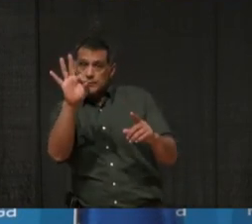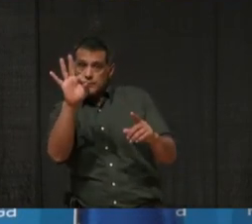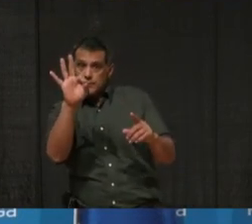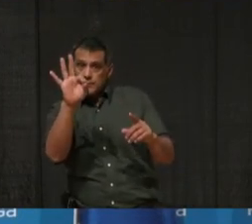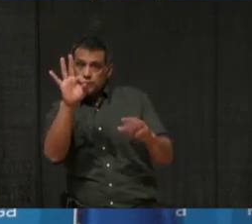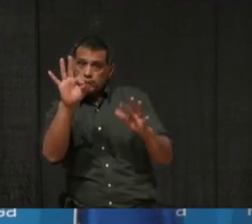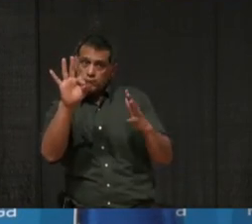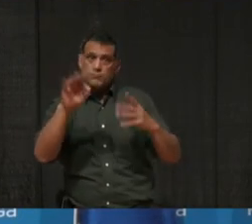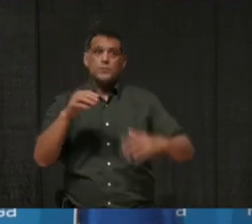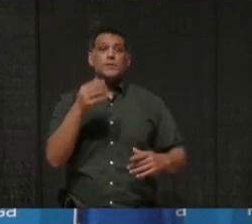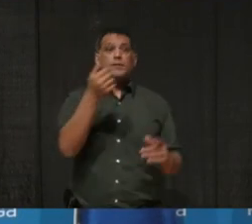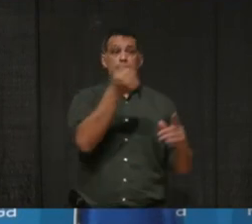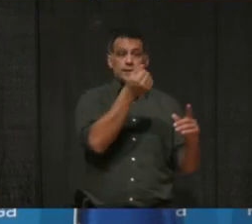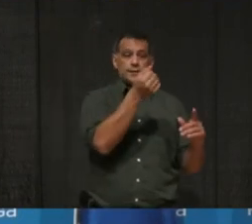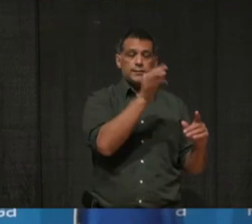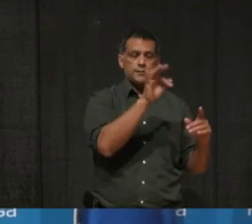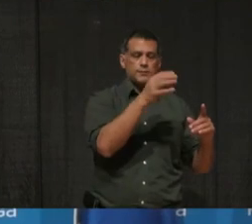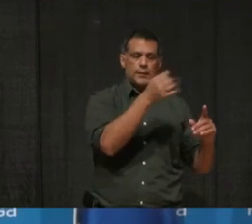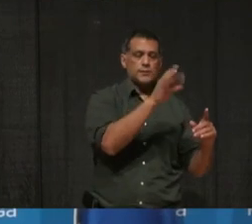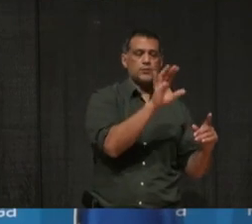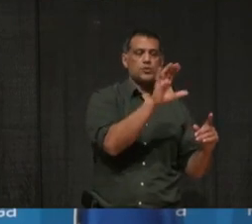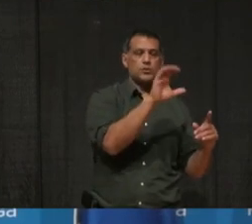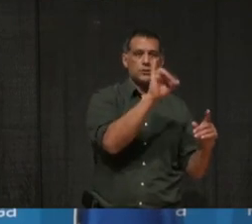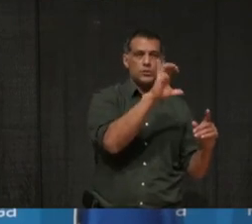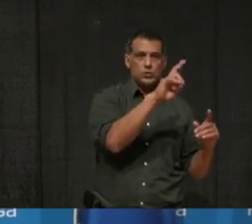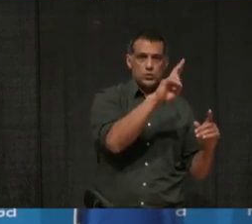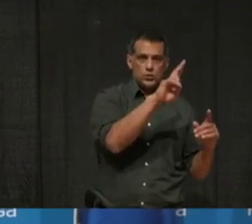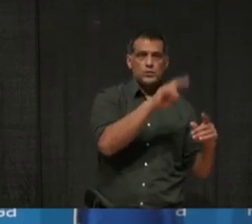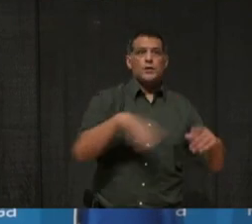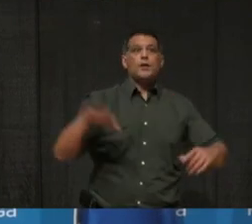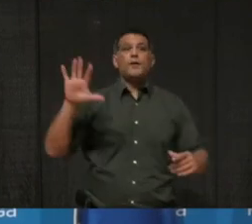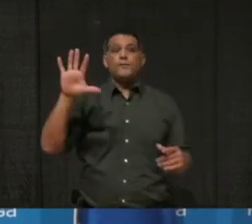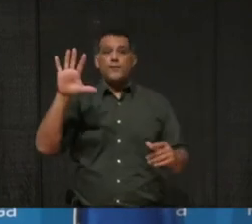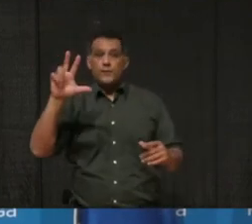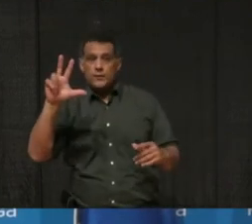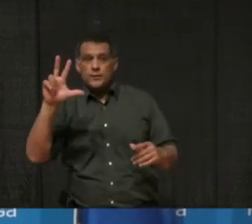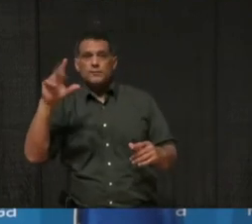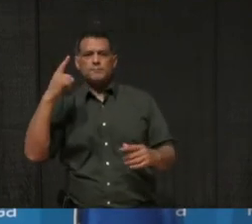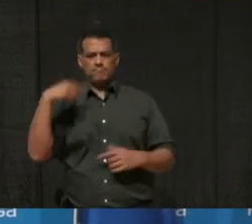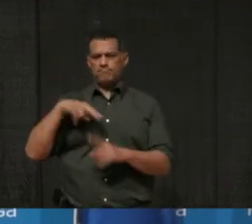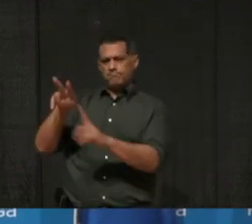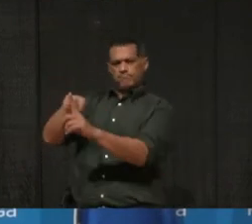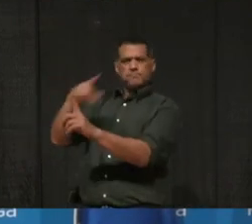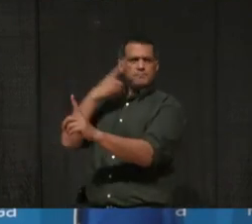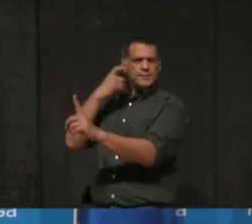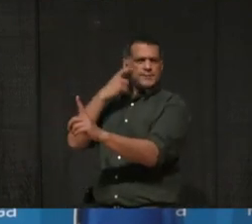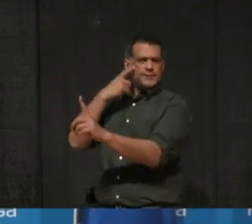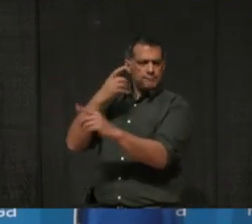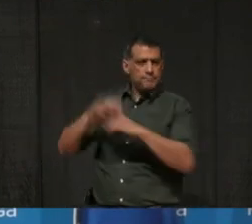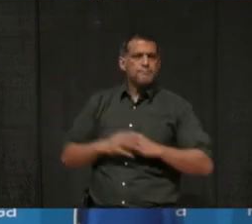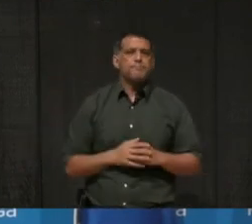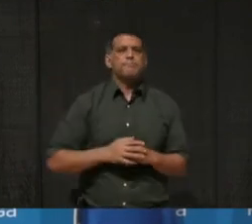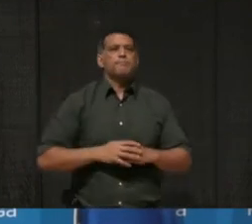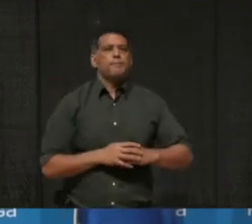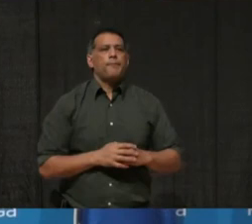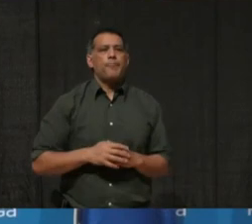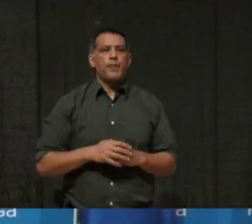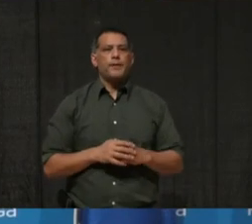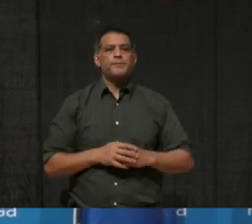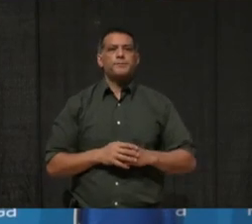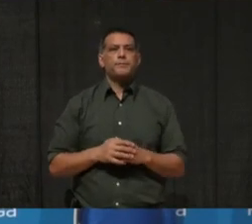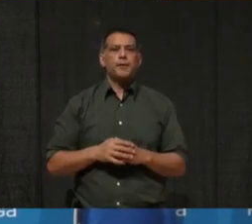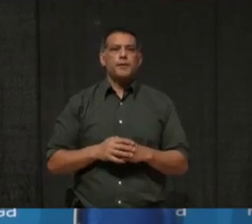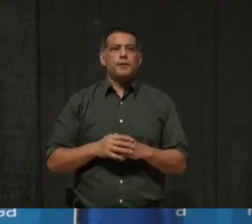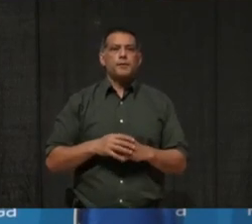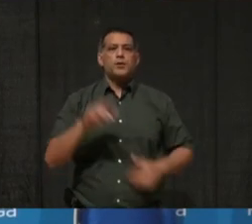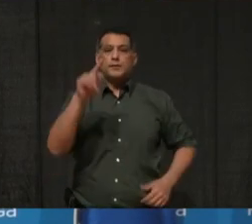in the ICU, and 53 suspected cases. In Peel, there are currently 21 long-term care